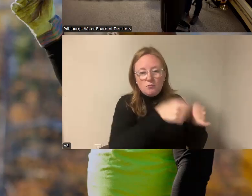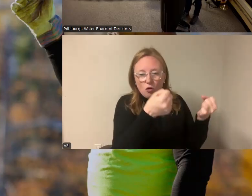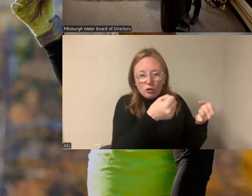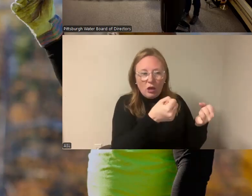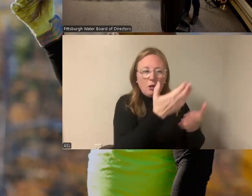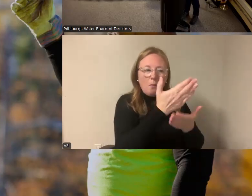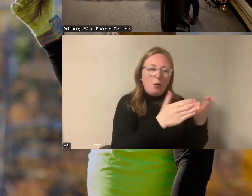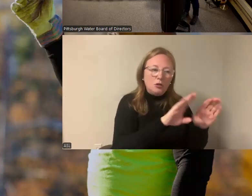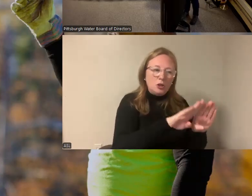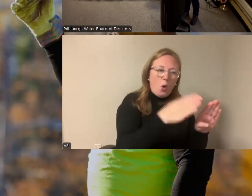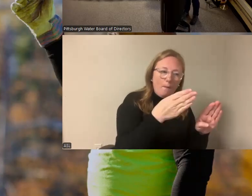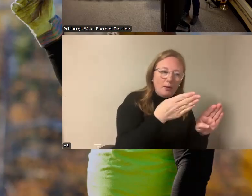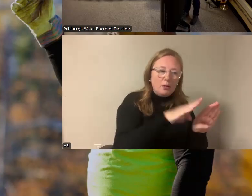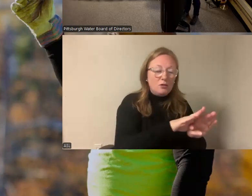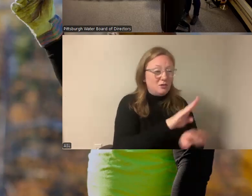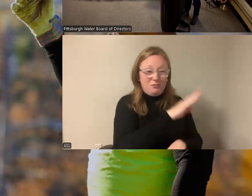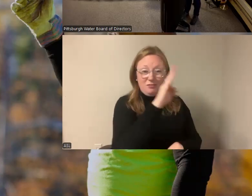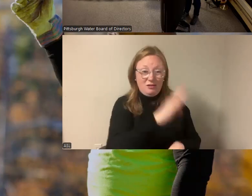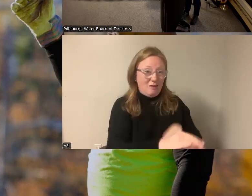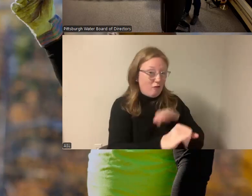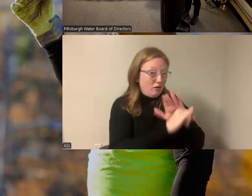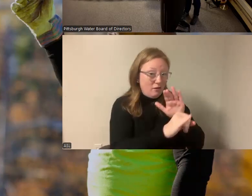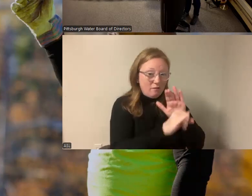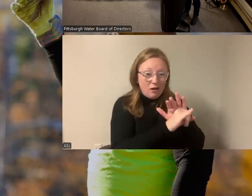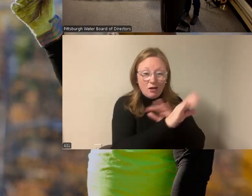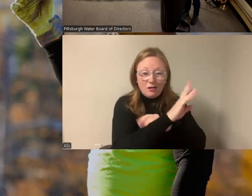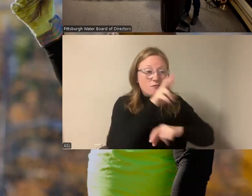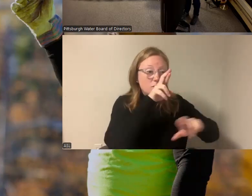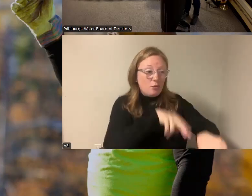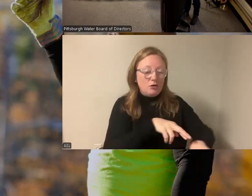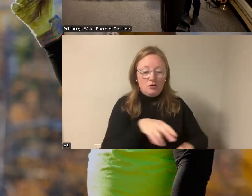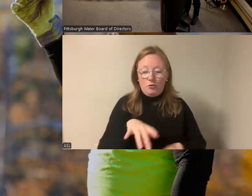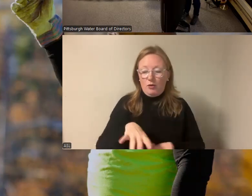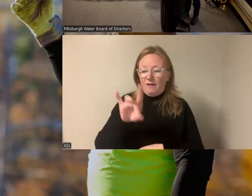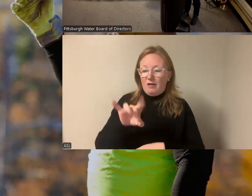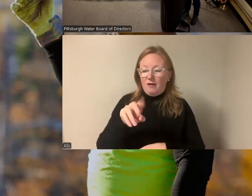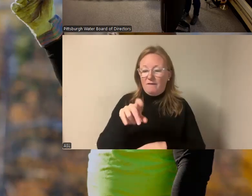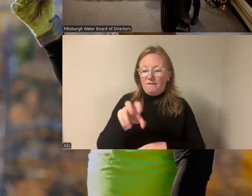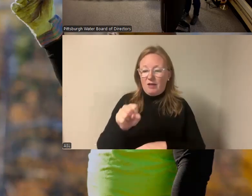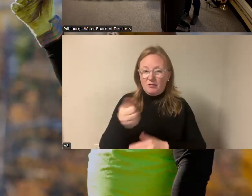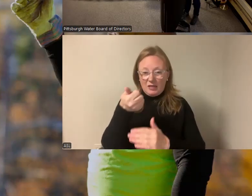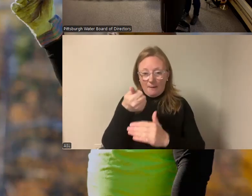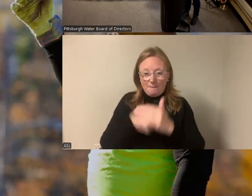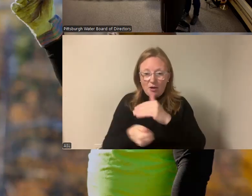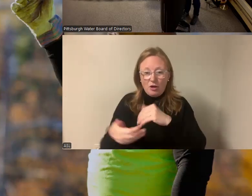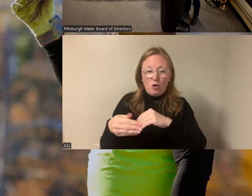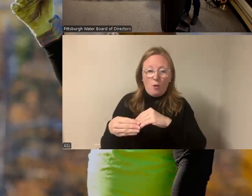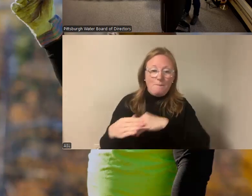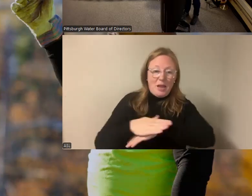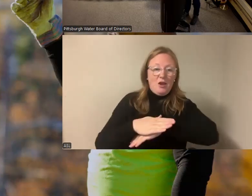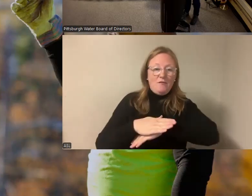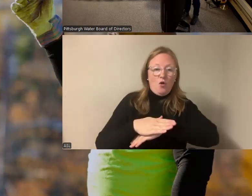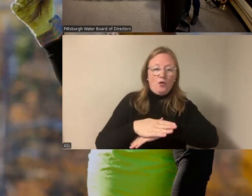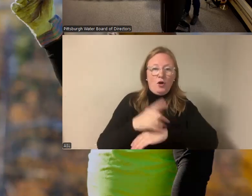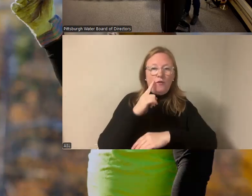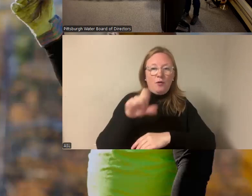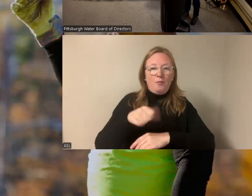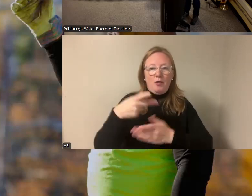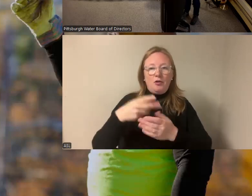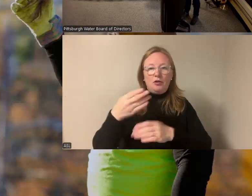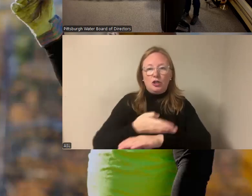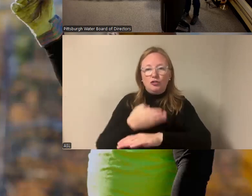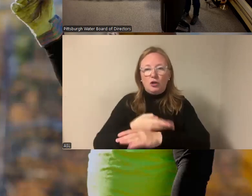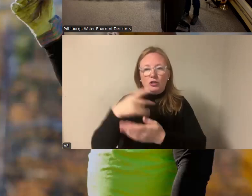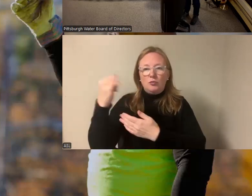opened or closed, but never reported or identified. We found valves that have been buried or paved over by others when paving projects or construction